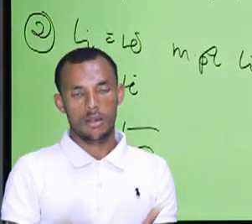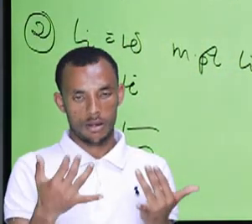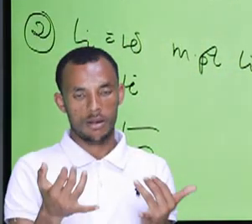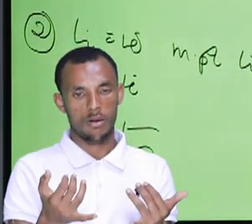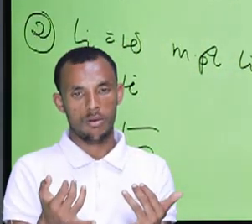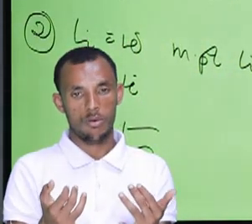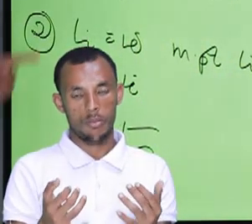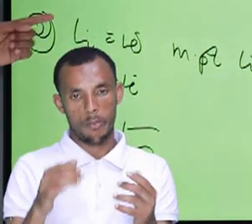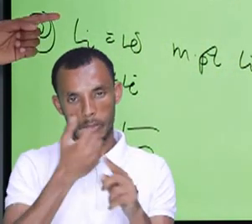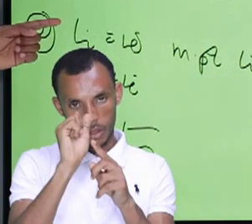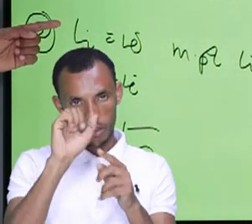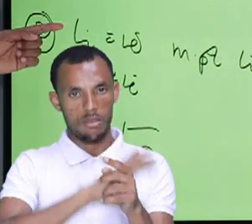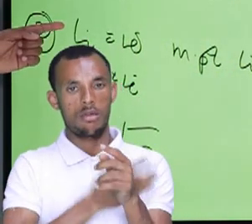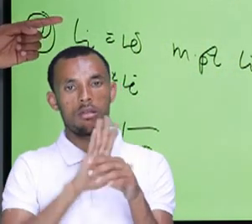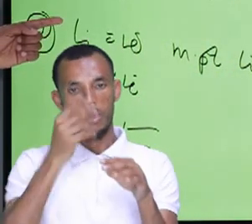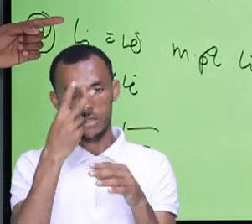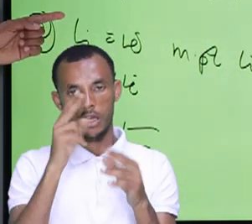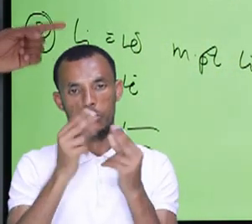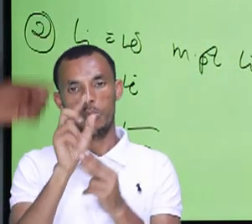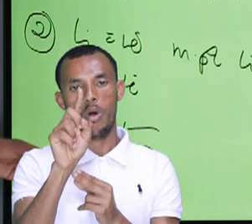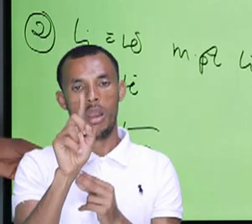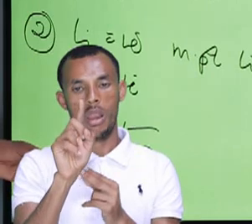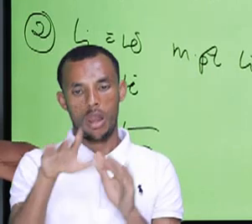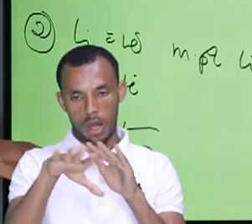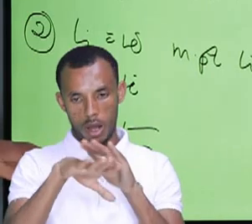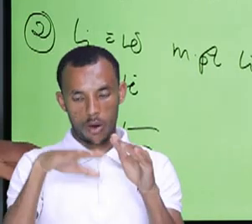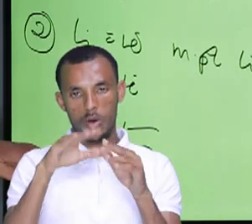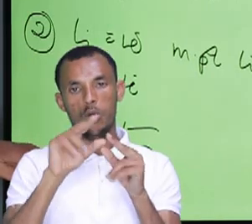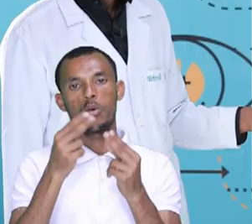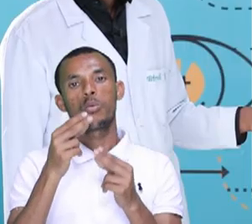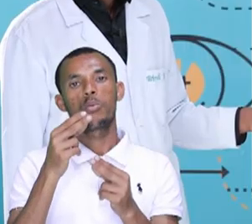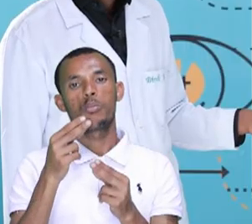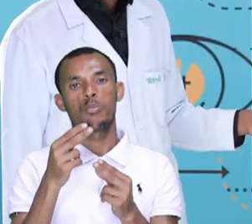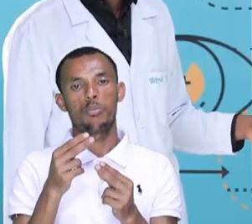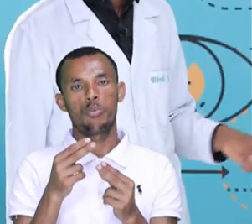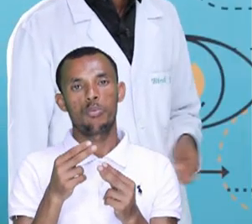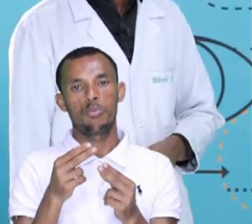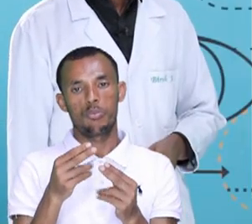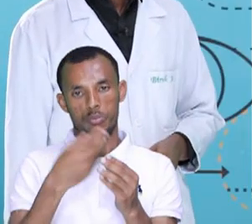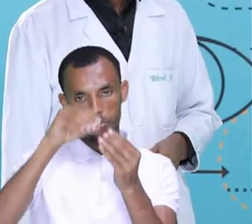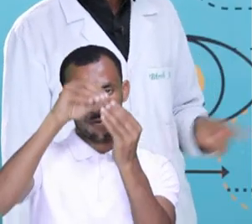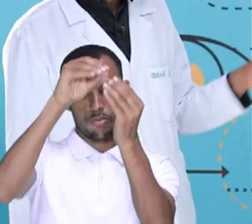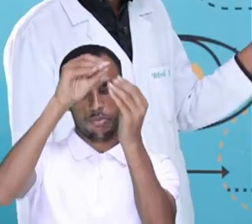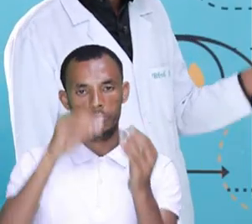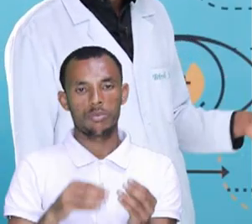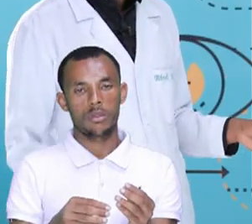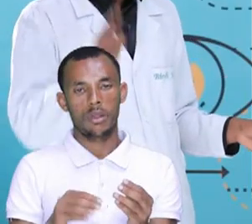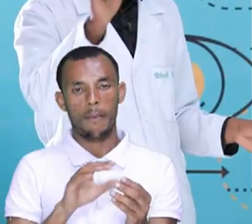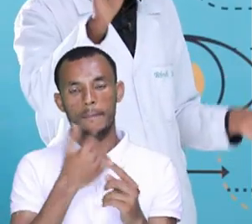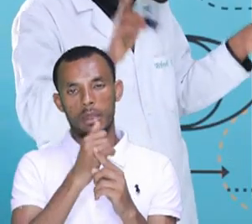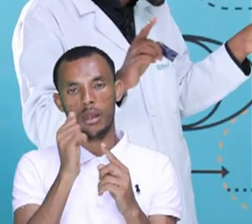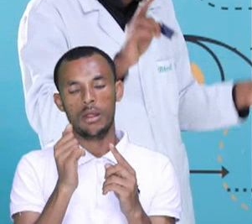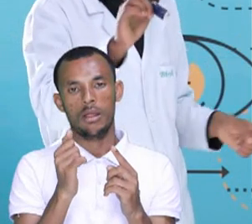Now, for metallic strengths, in group 1, down a group, metallic strengths decrease. Metallic strengths